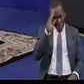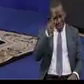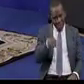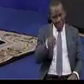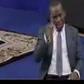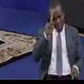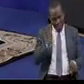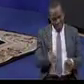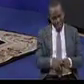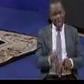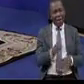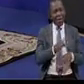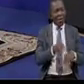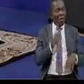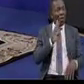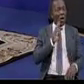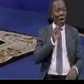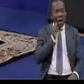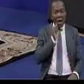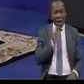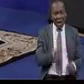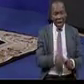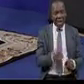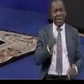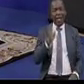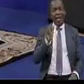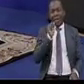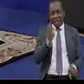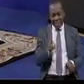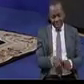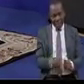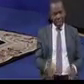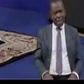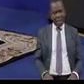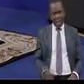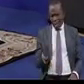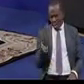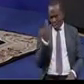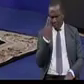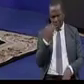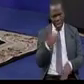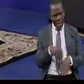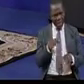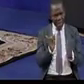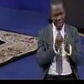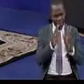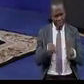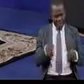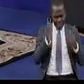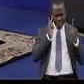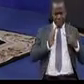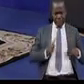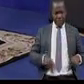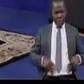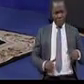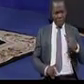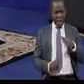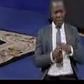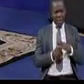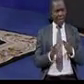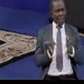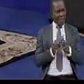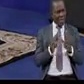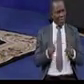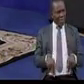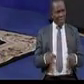look at her, and look at even his facial appearance, and look at his defiance against the Lord Jesus